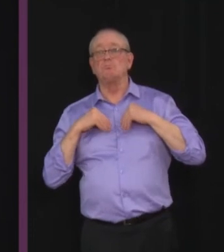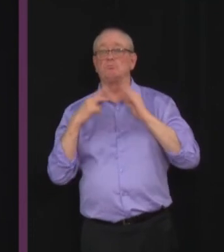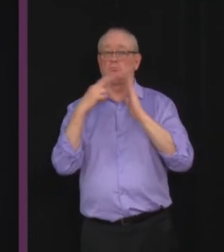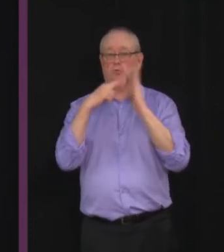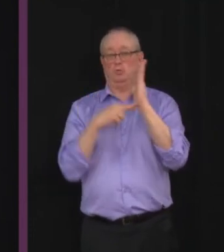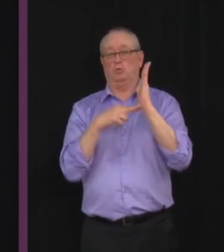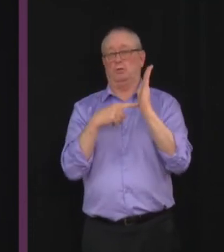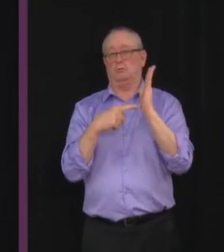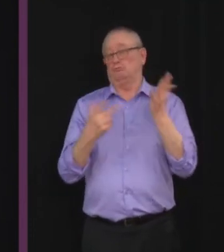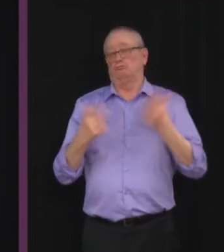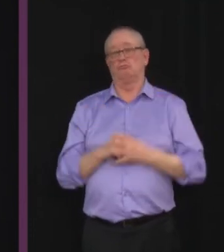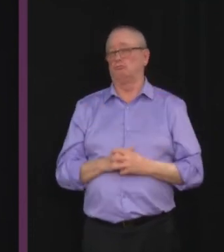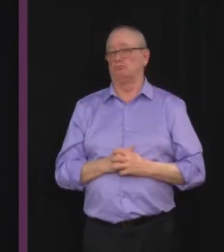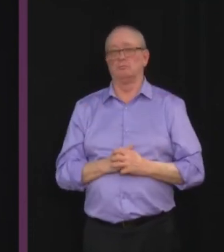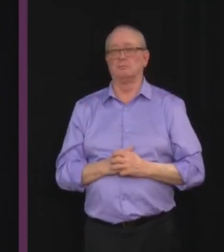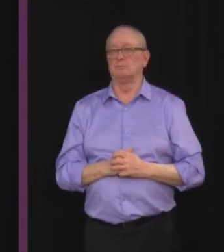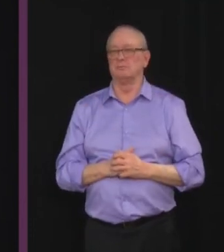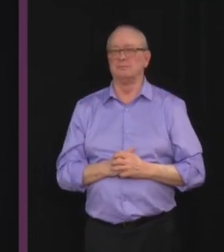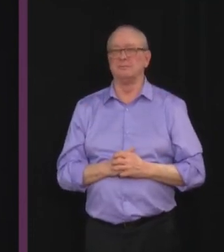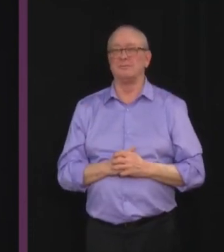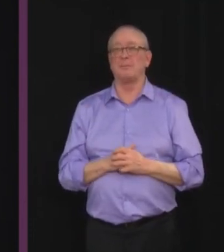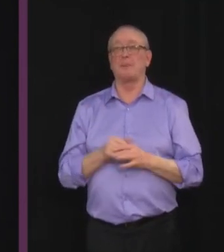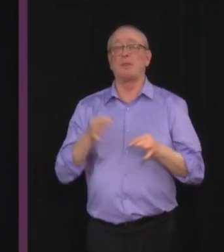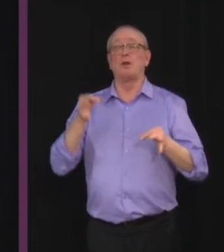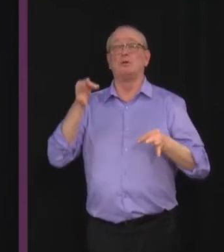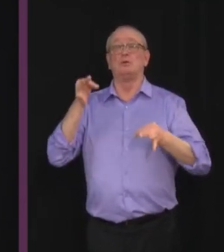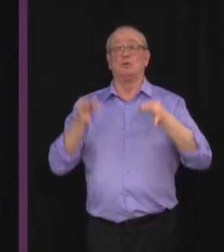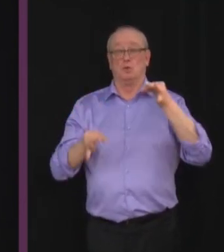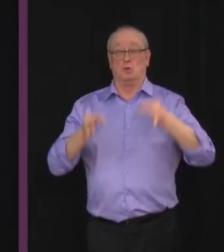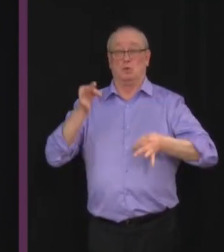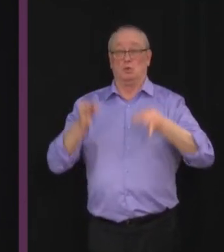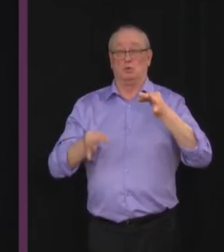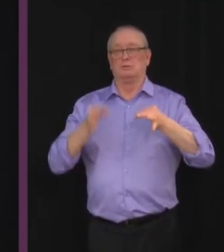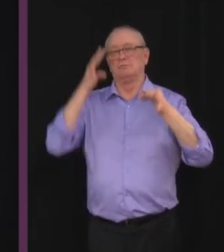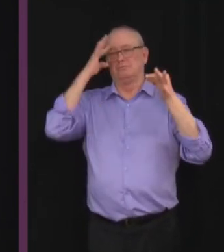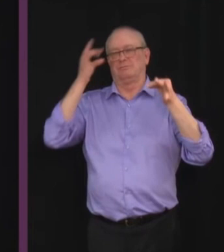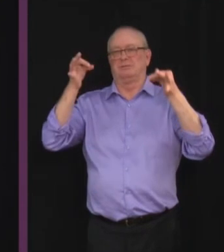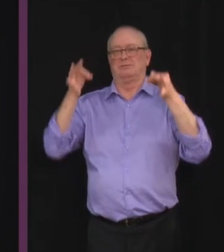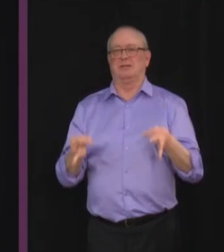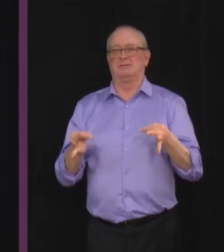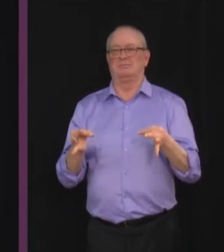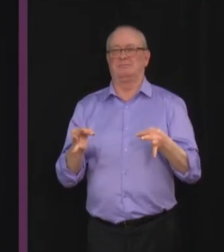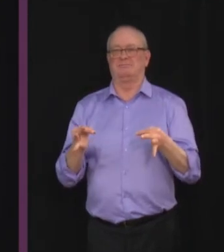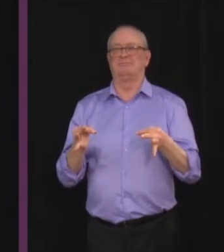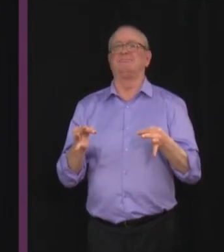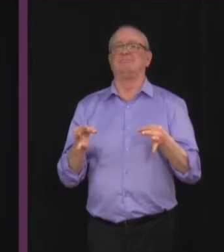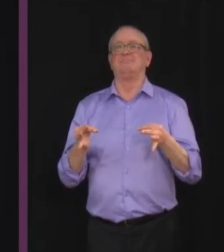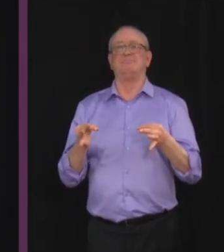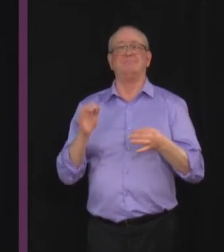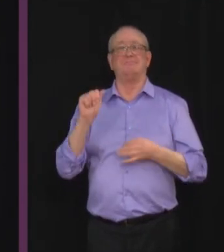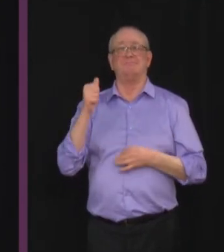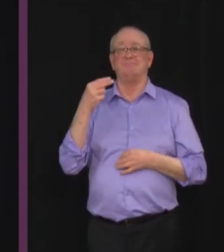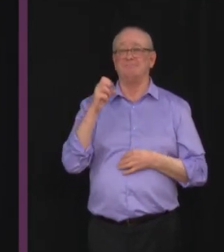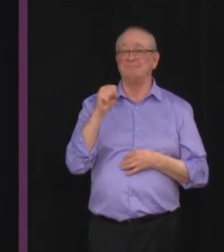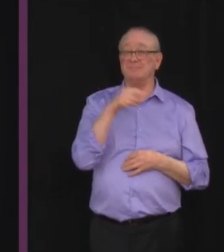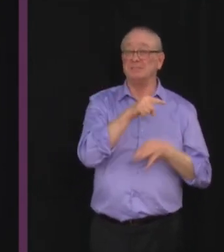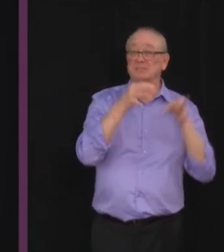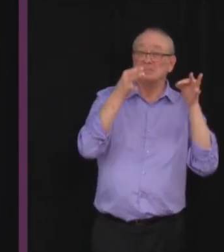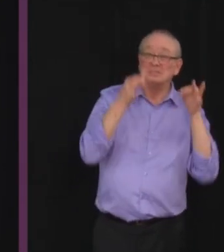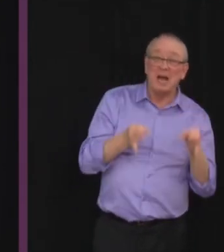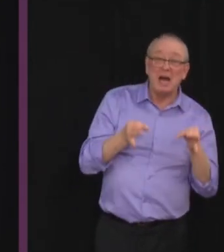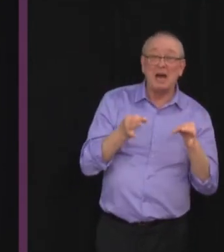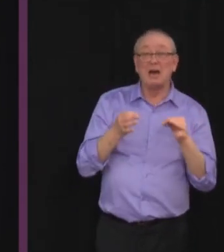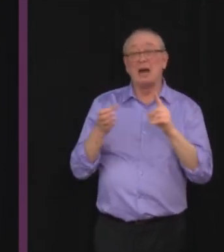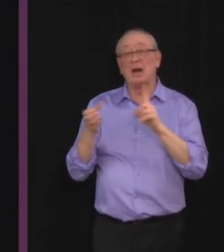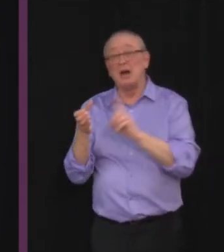judicial process, including conditions for release, are determined by the courts. They are not determined by Alberta Health or Alberta Health